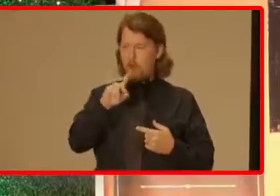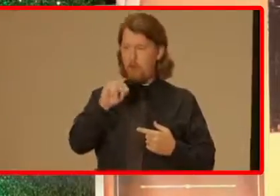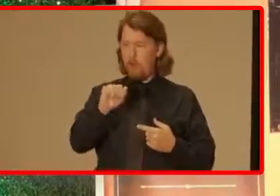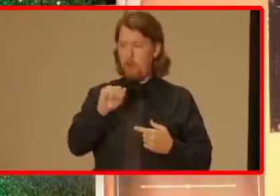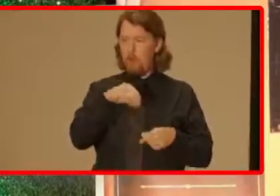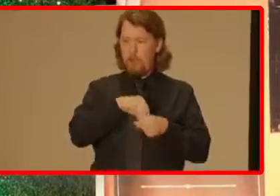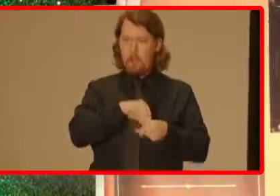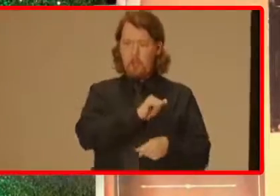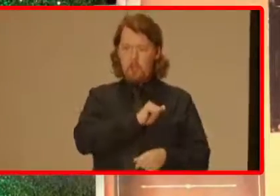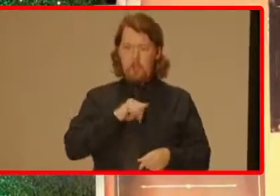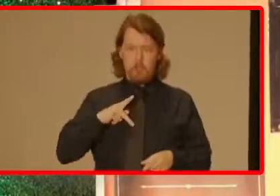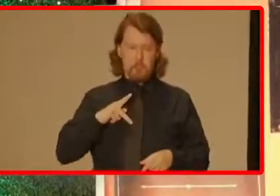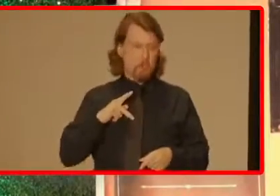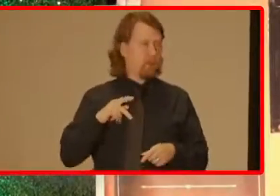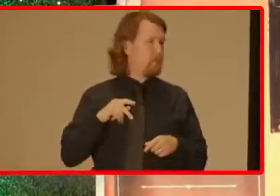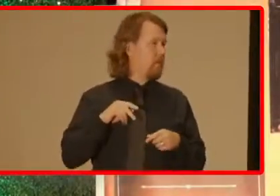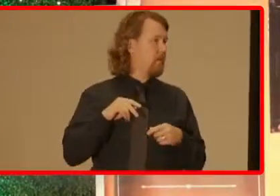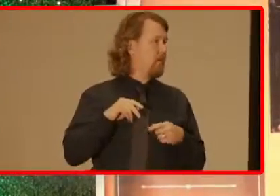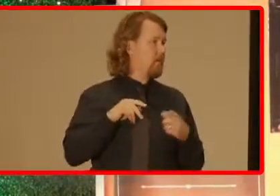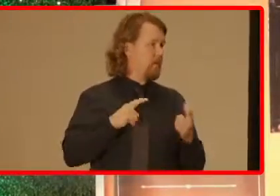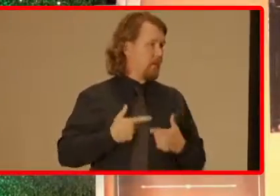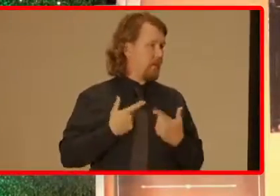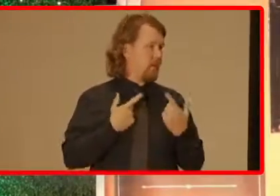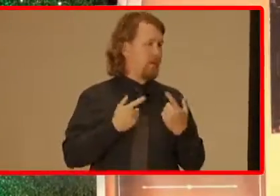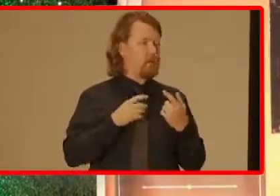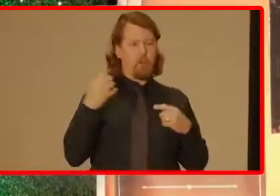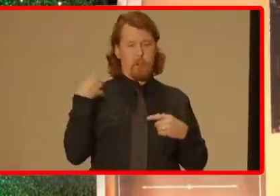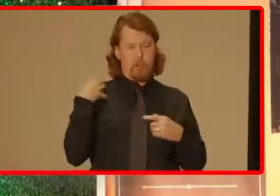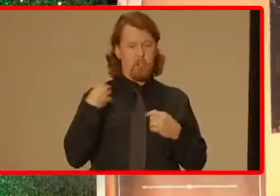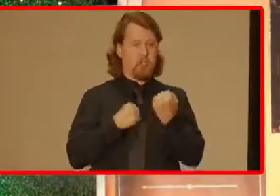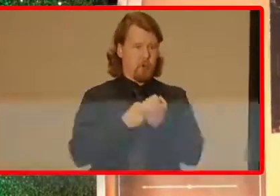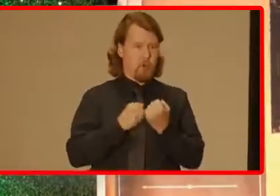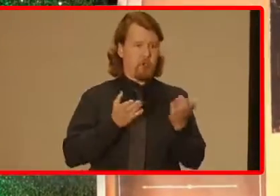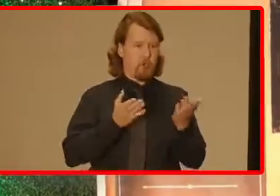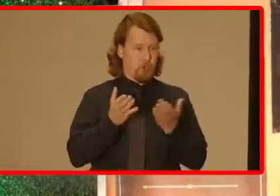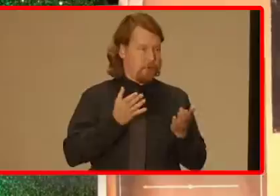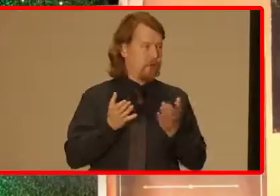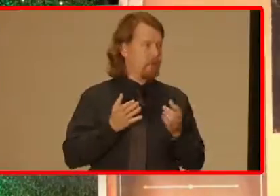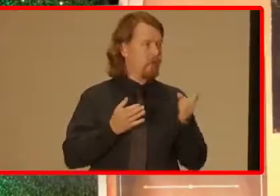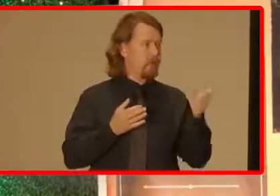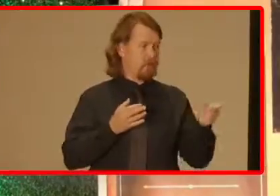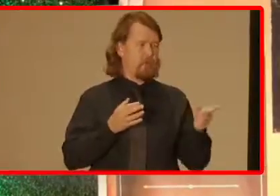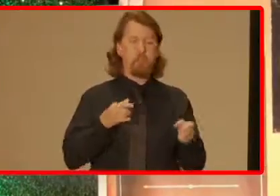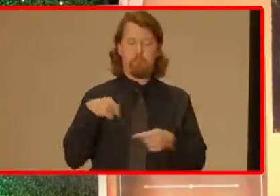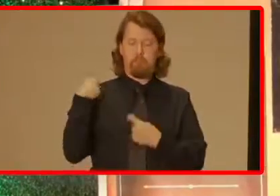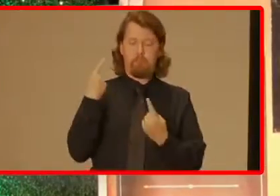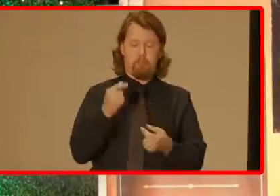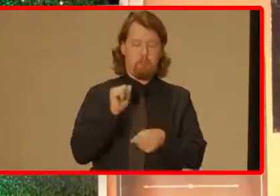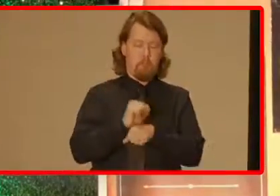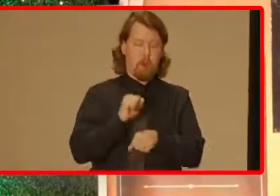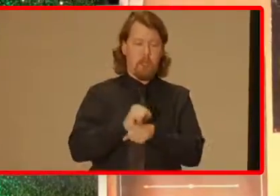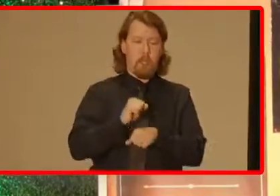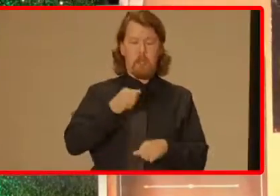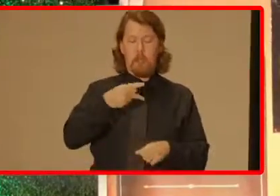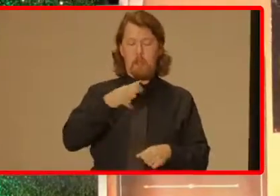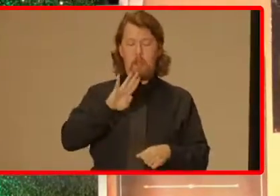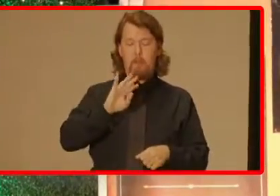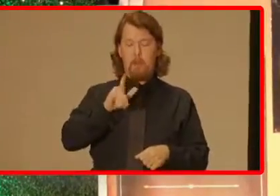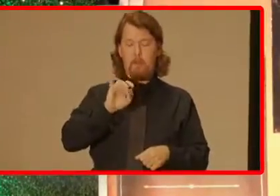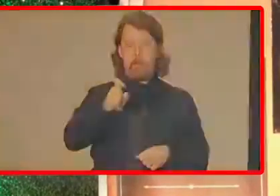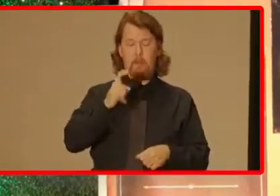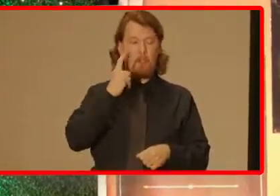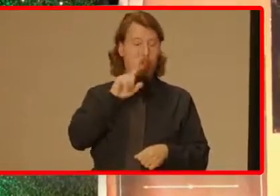and receives supported living coaching services and personal support services. She's been working at Publix for 11